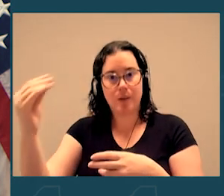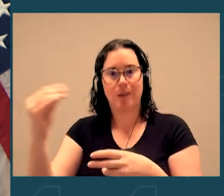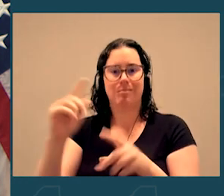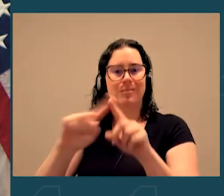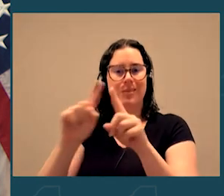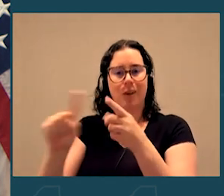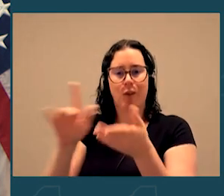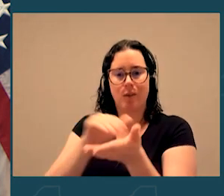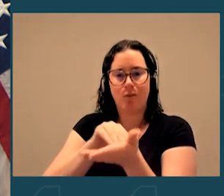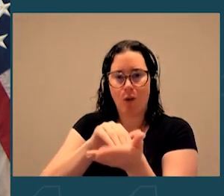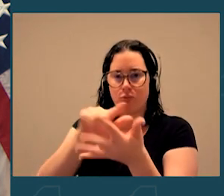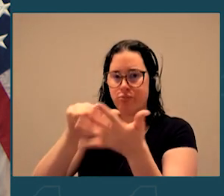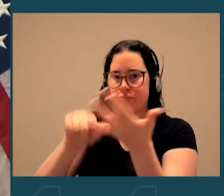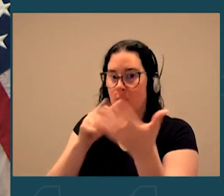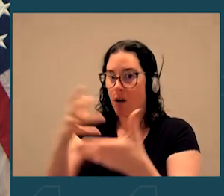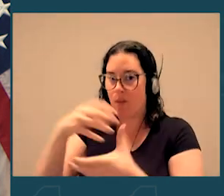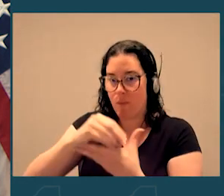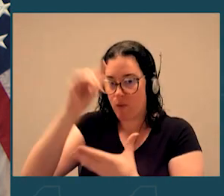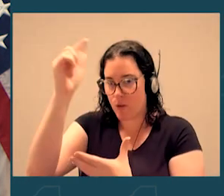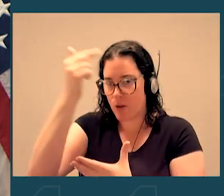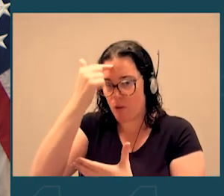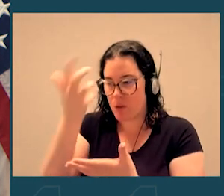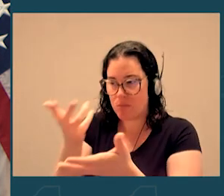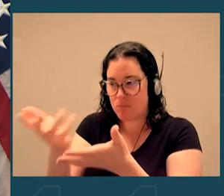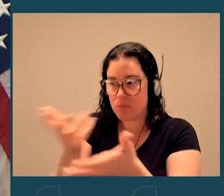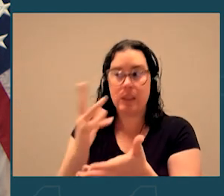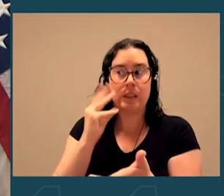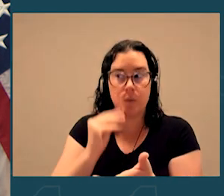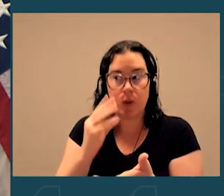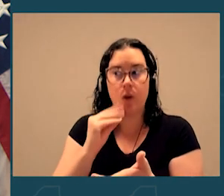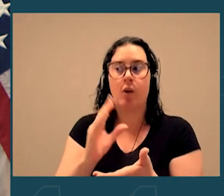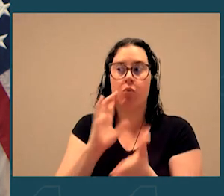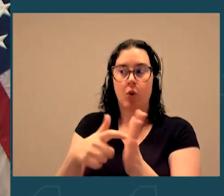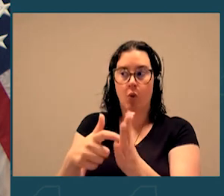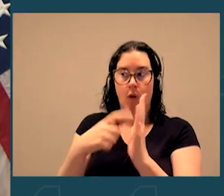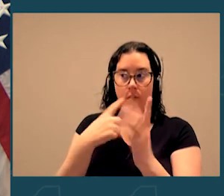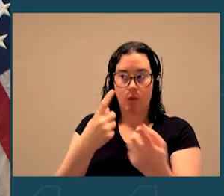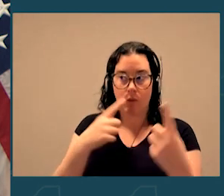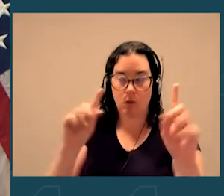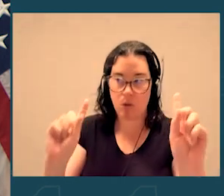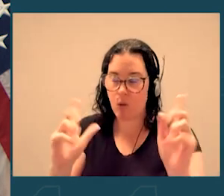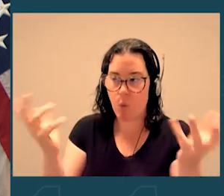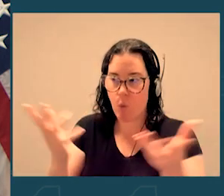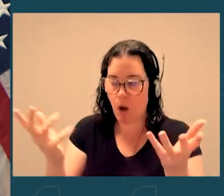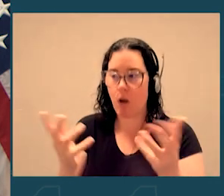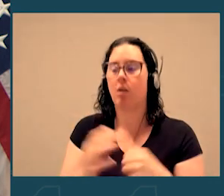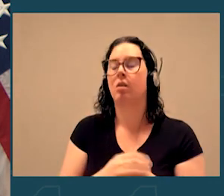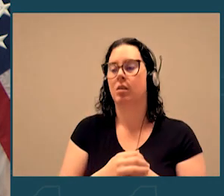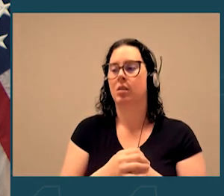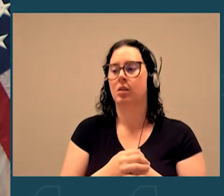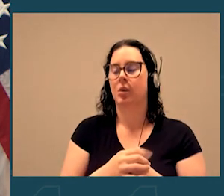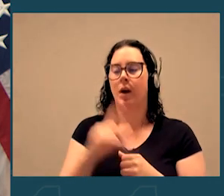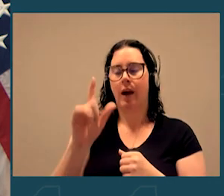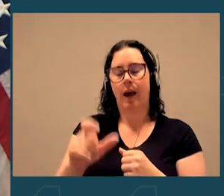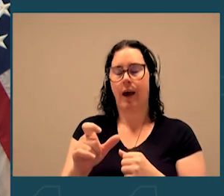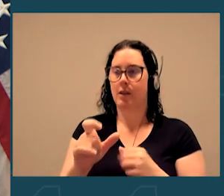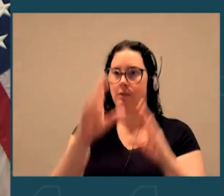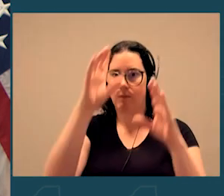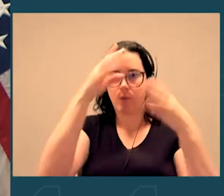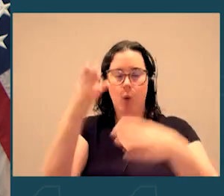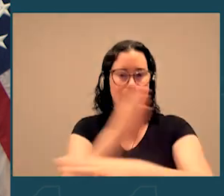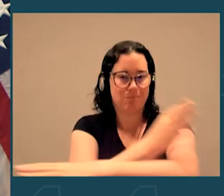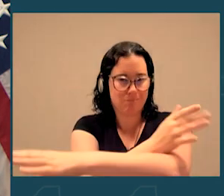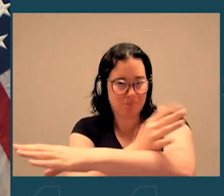the experience of helping people, what it's going to take. And we have to focus on the whole continuum of care. What does that mean, continuum of